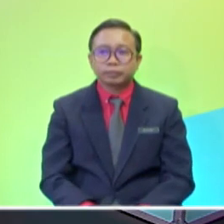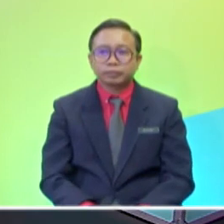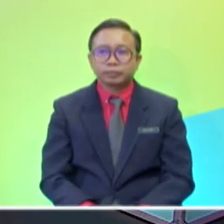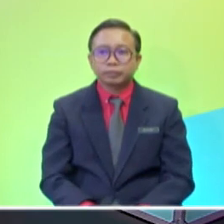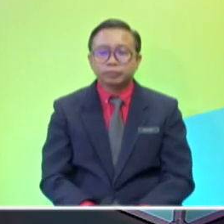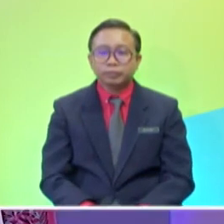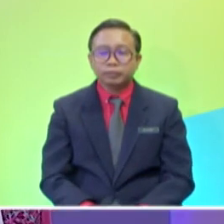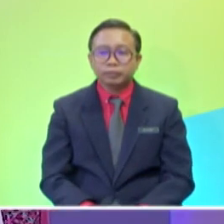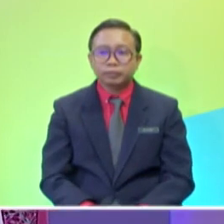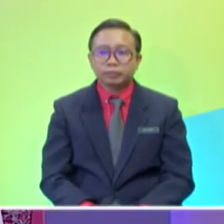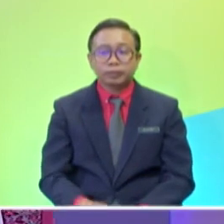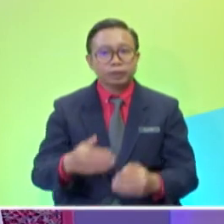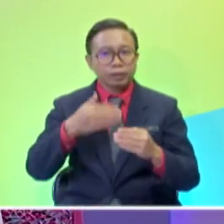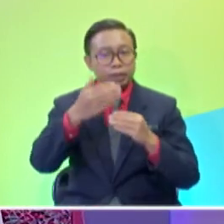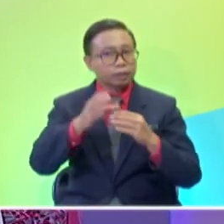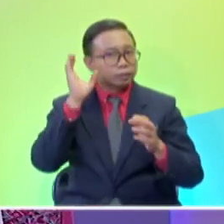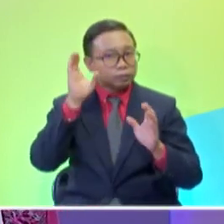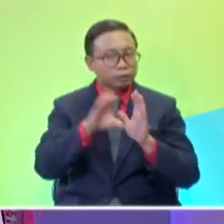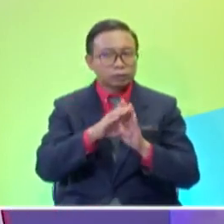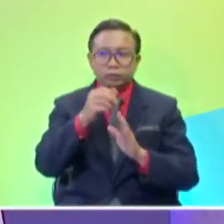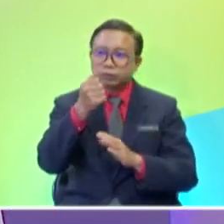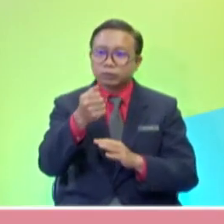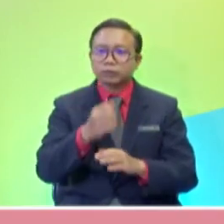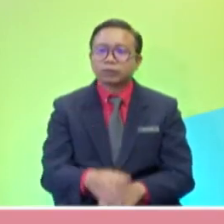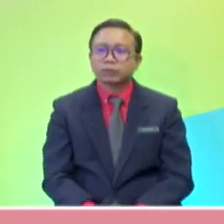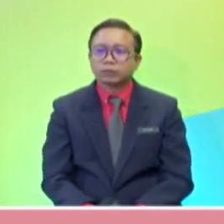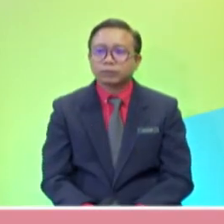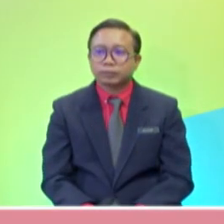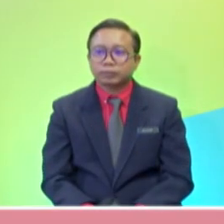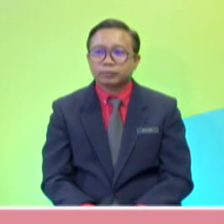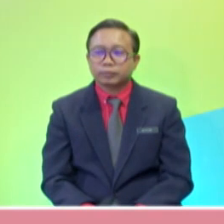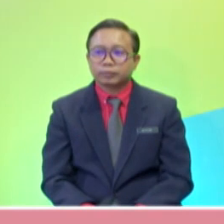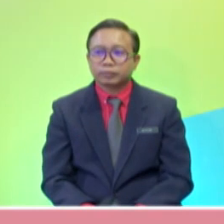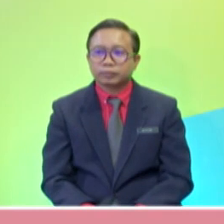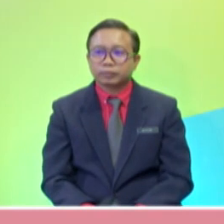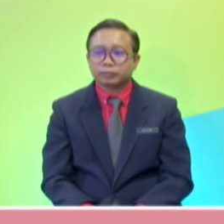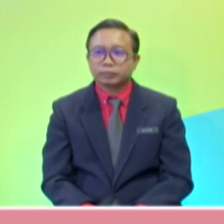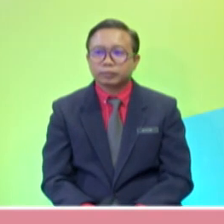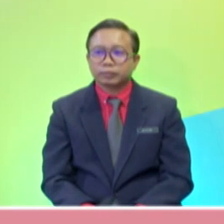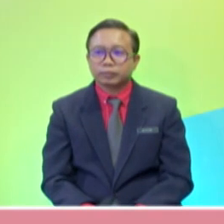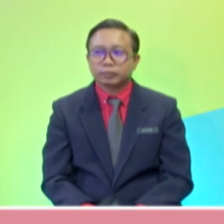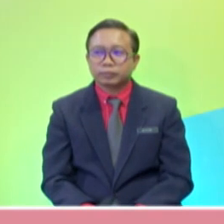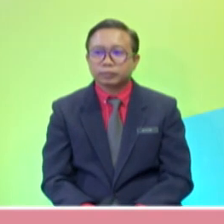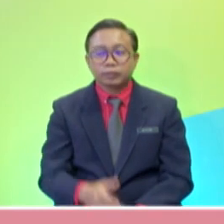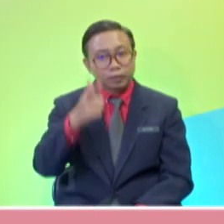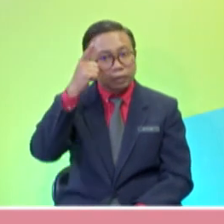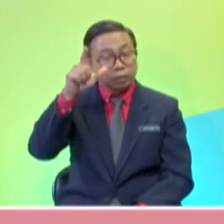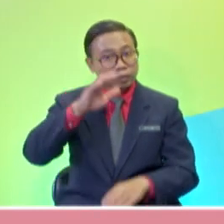moving along. Next picture is for you, Frida. All right, look at